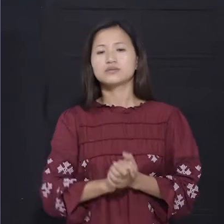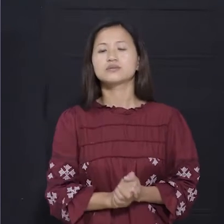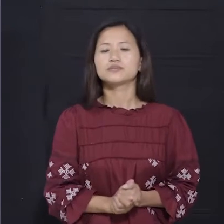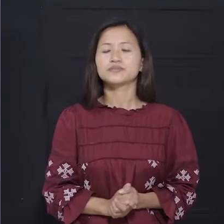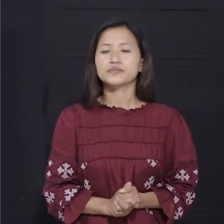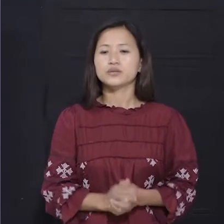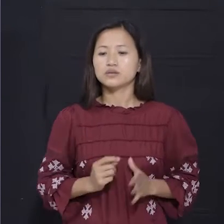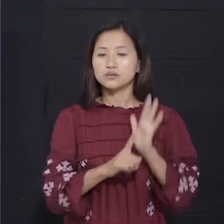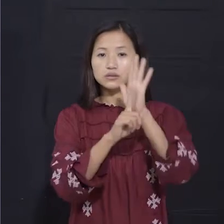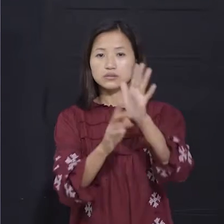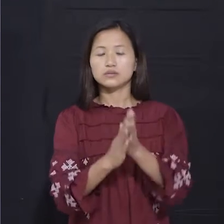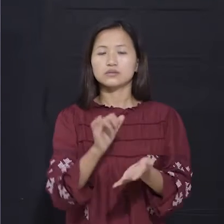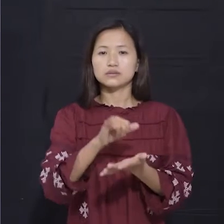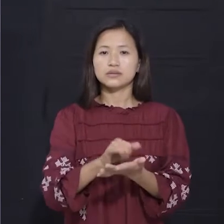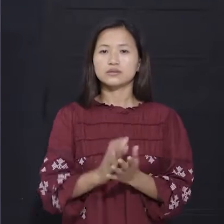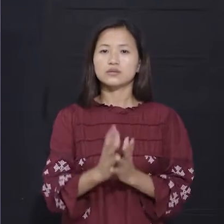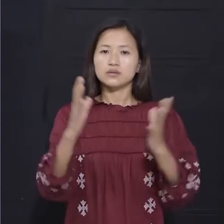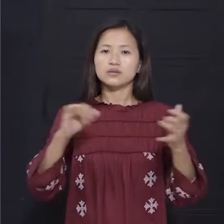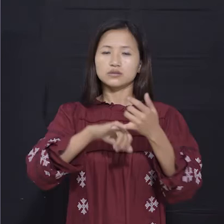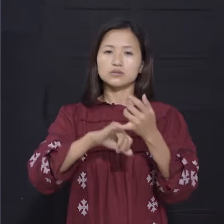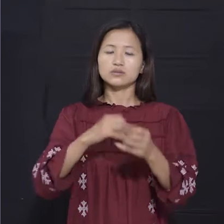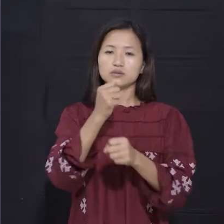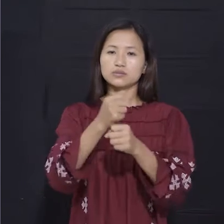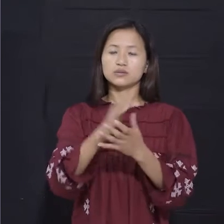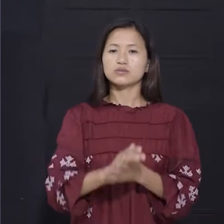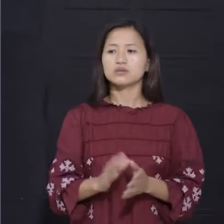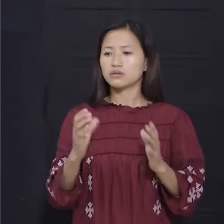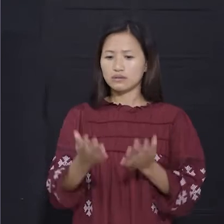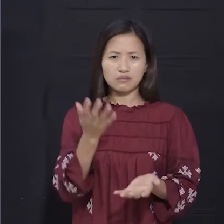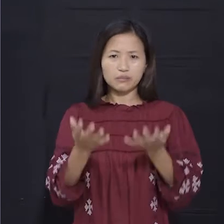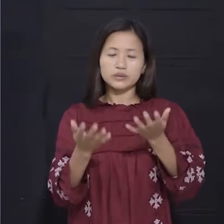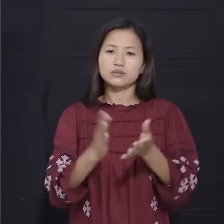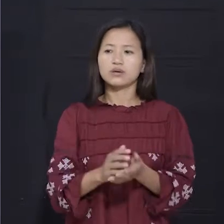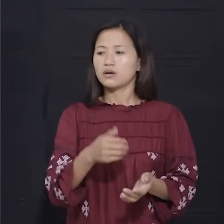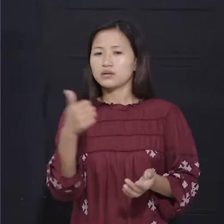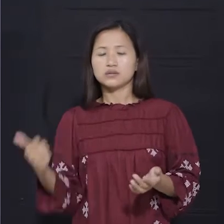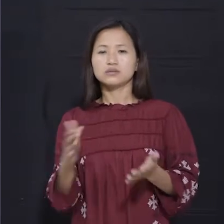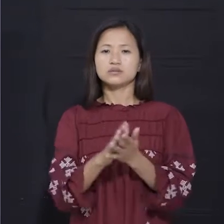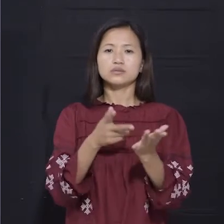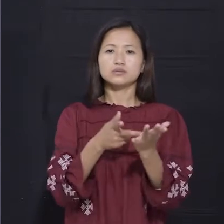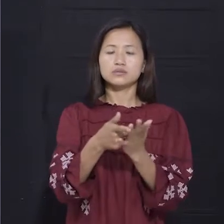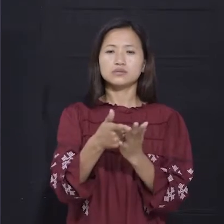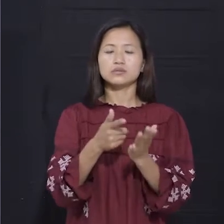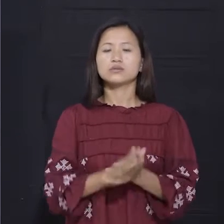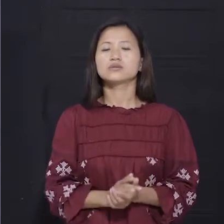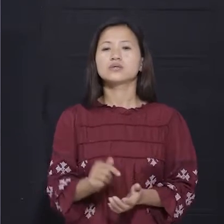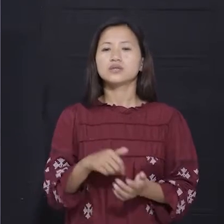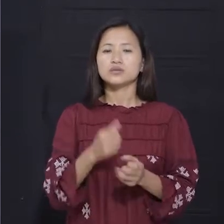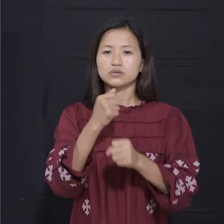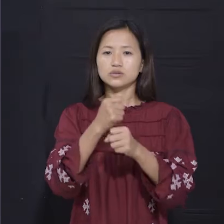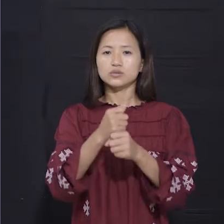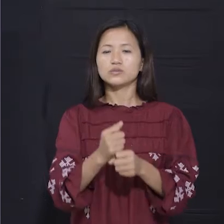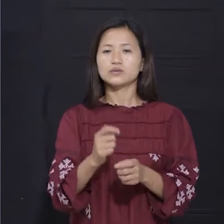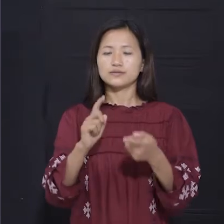So it showed that Samudragupta was quite wise compared to the other rulers of Gupta dynasty, all right.